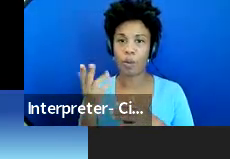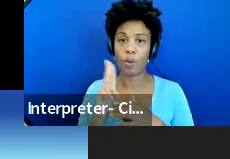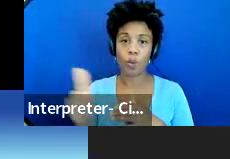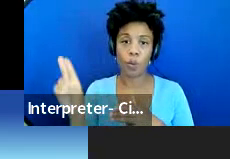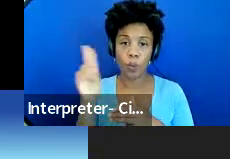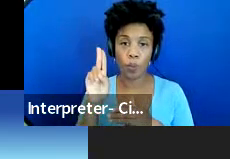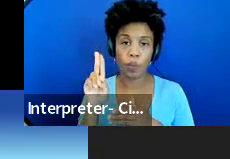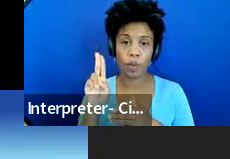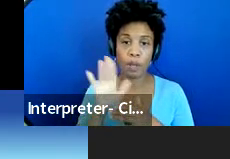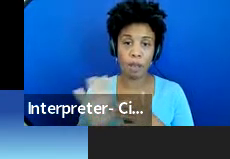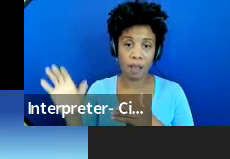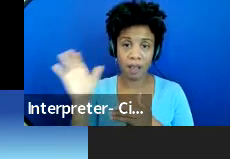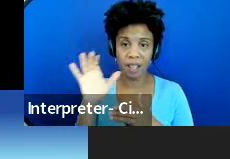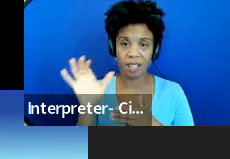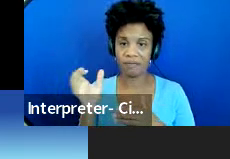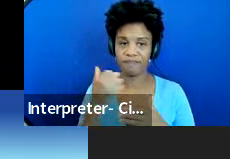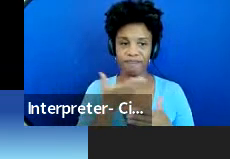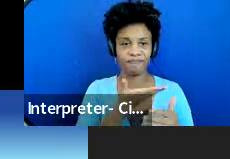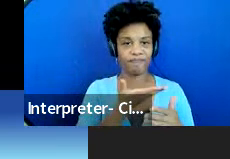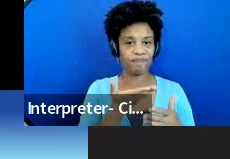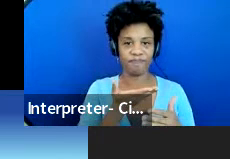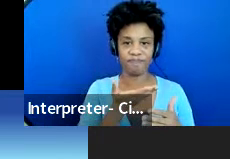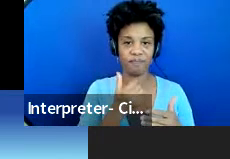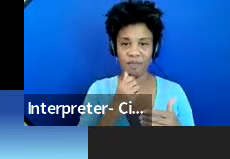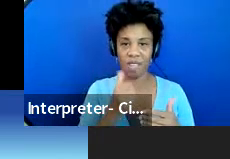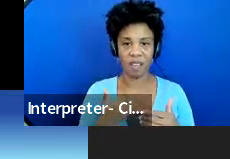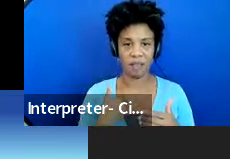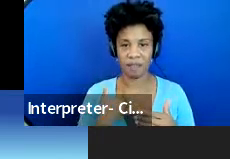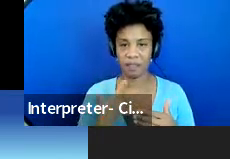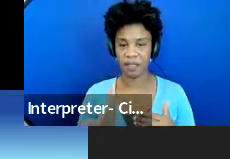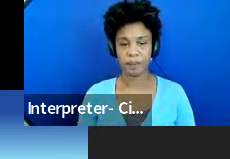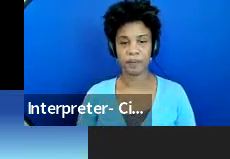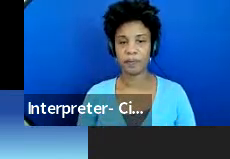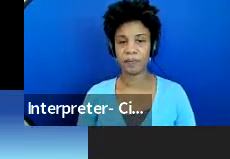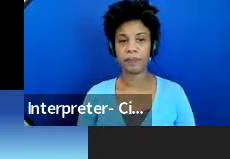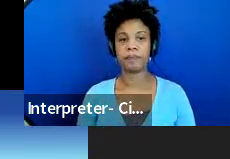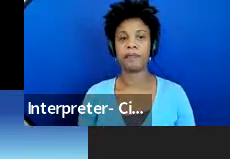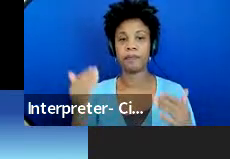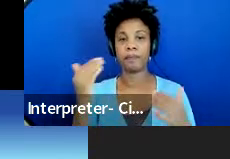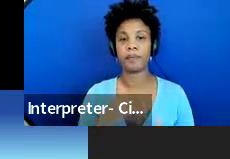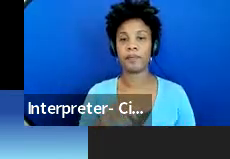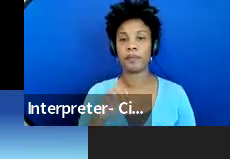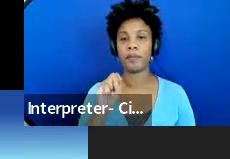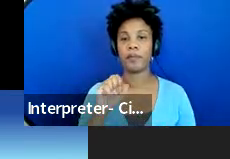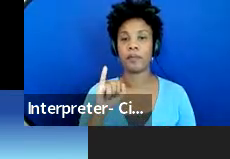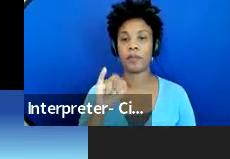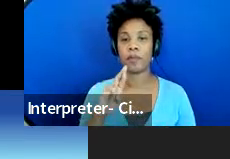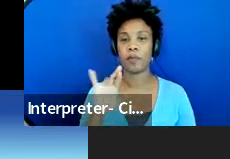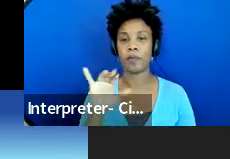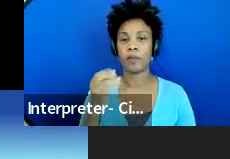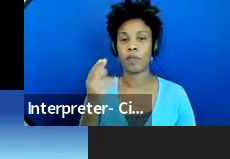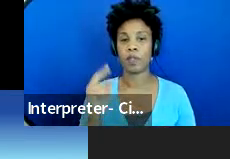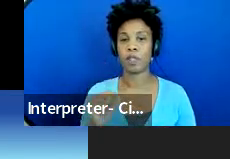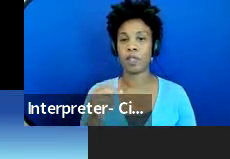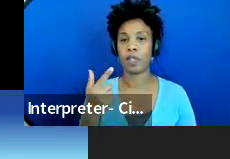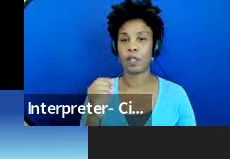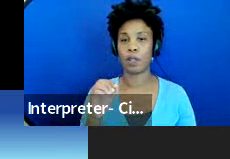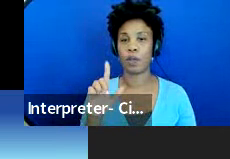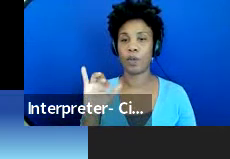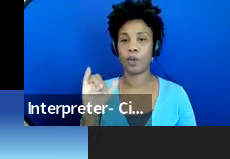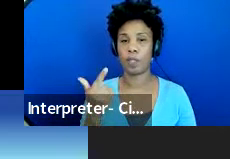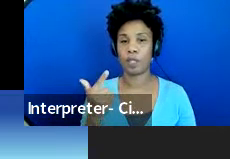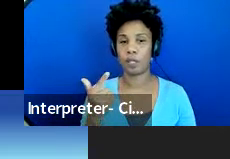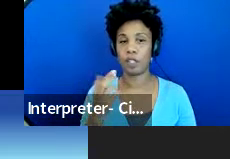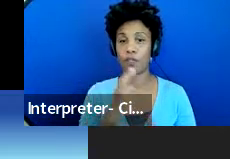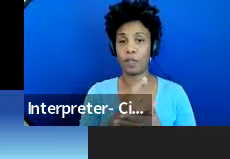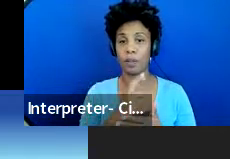readily available. The other one is the Sir John Golding Rehabilitation Center, and I know we spent a